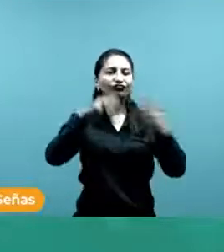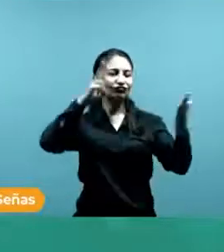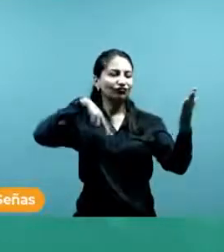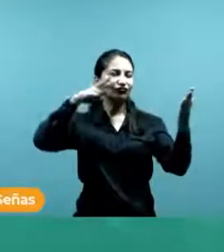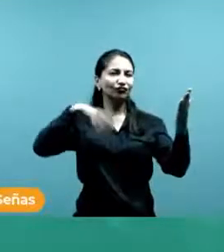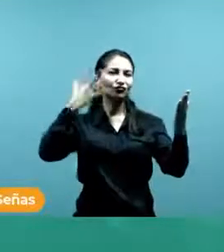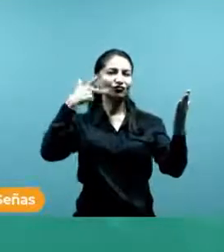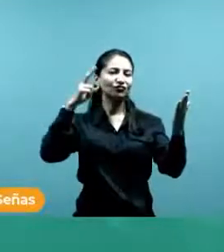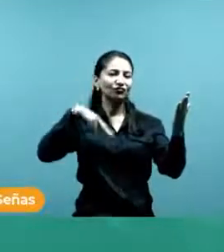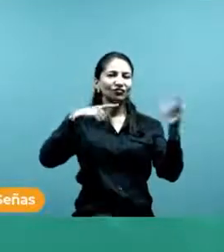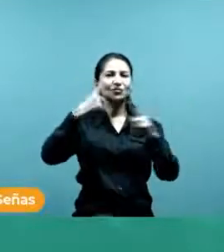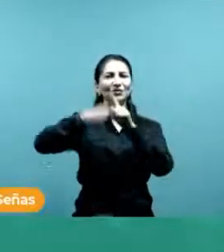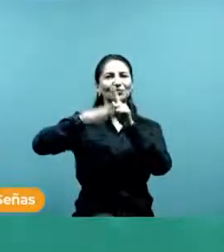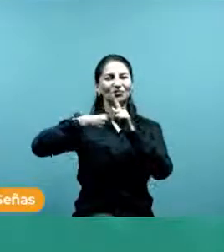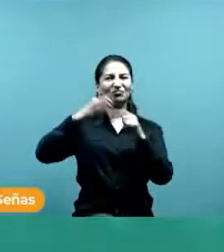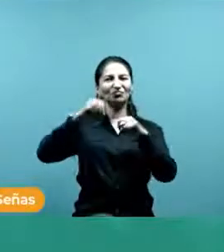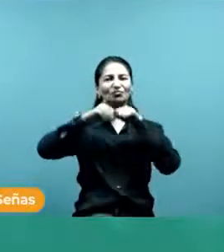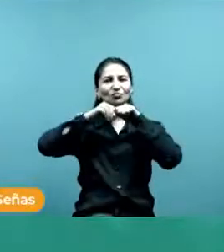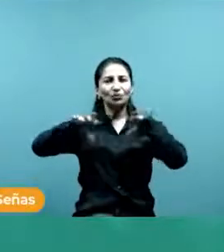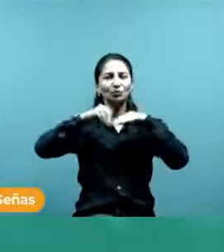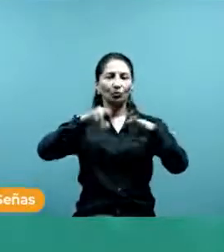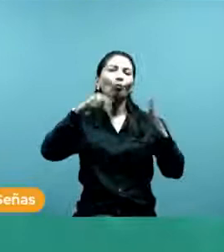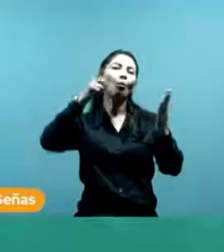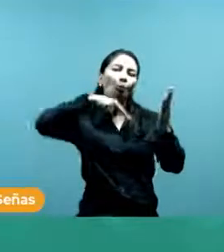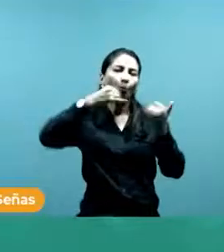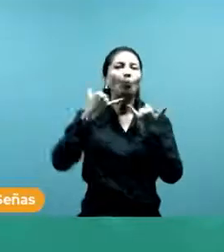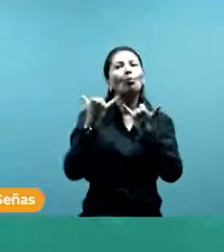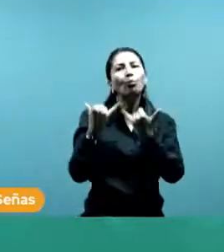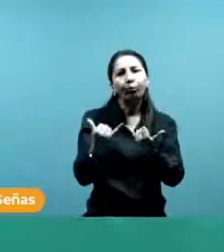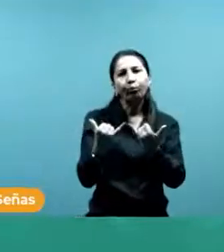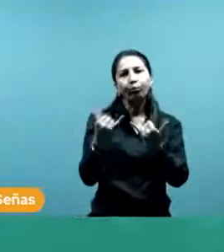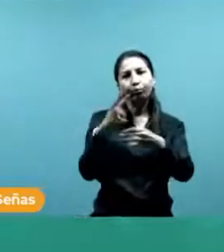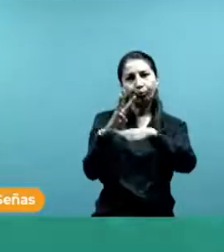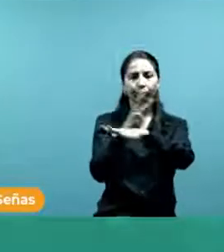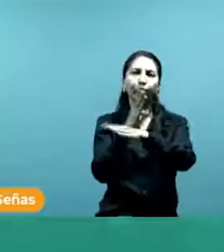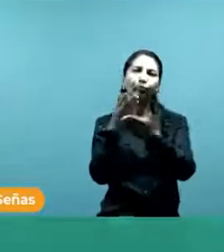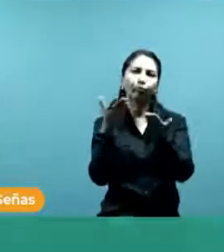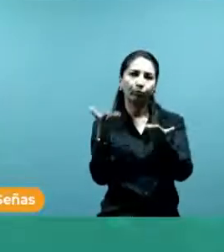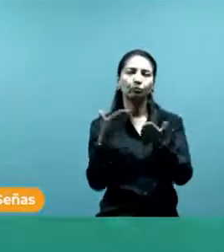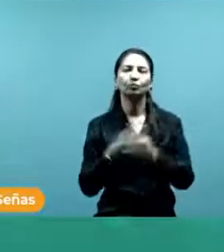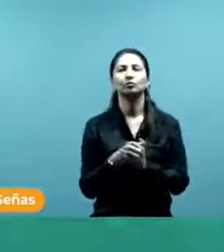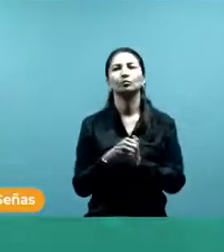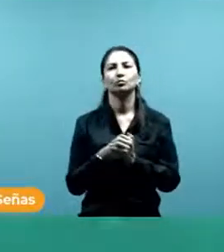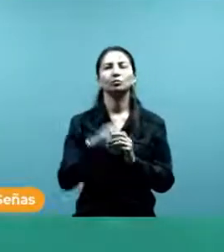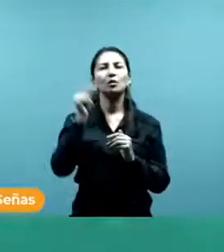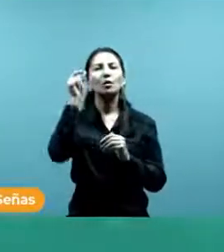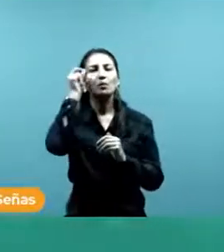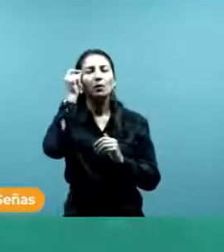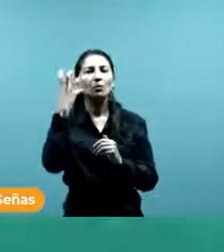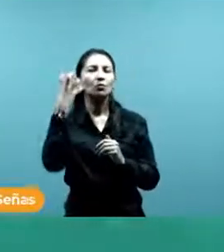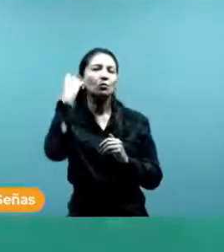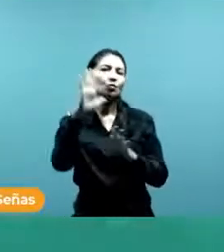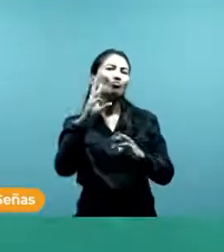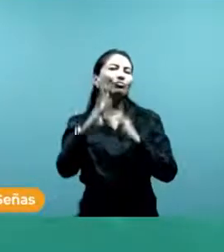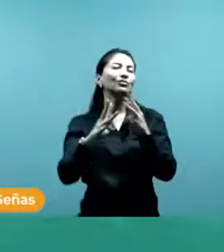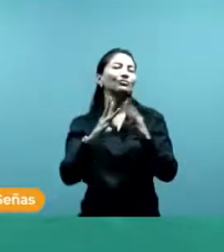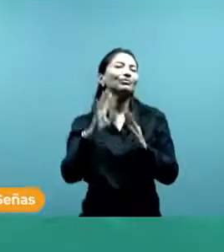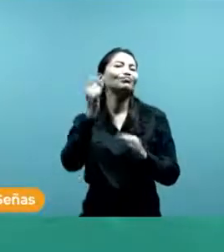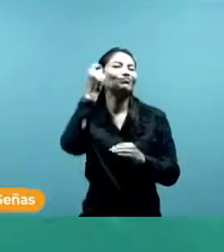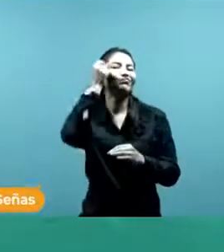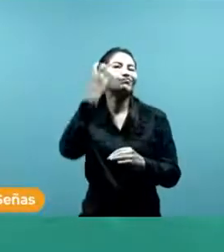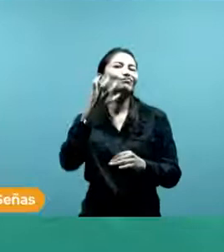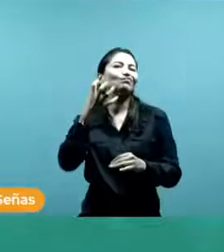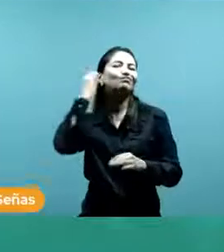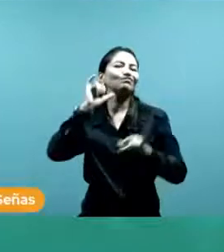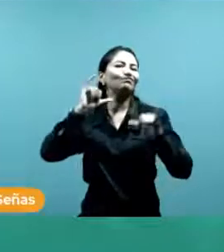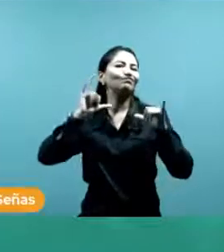about memory in the world. So if you, donde for example, are educators and mundo, deal with projects entonces, that are linked